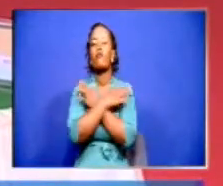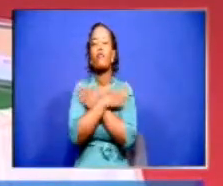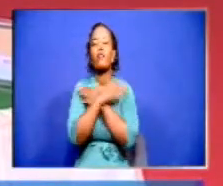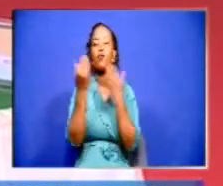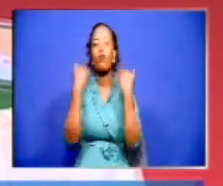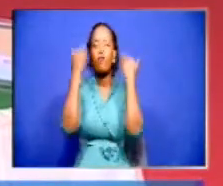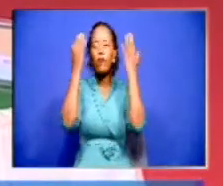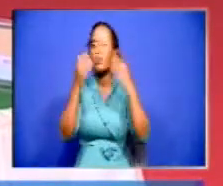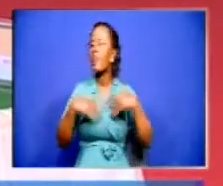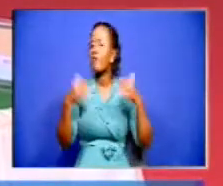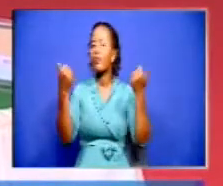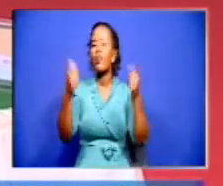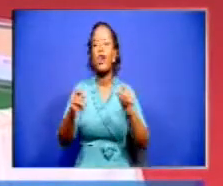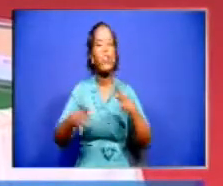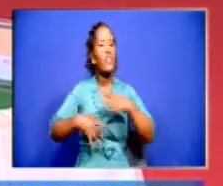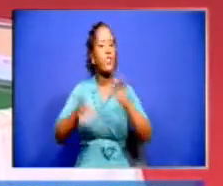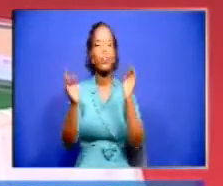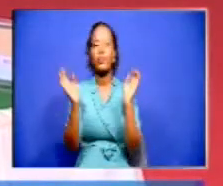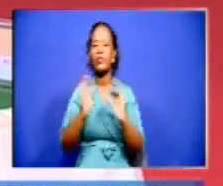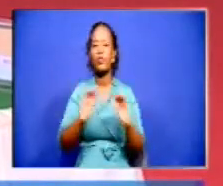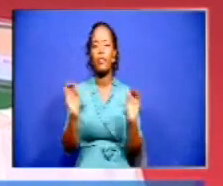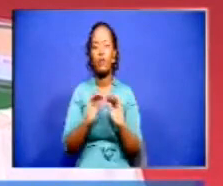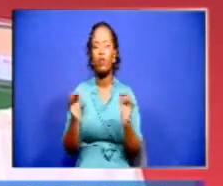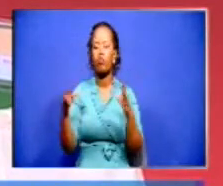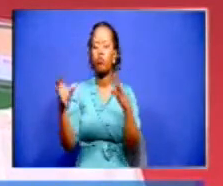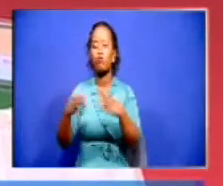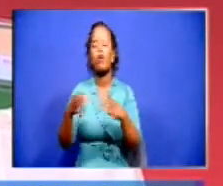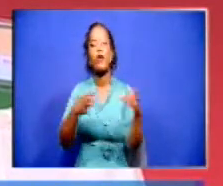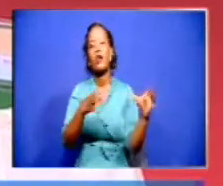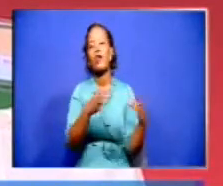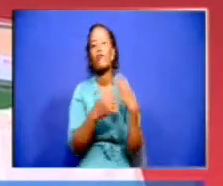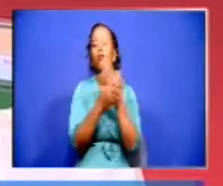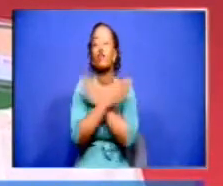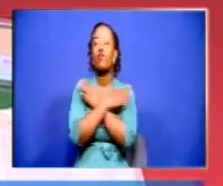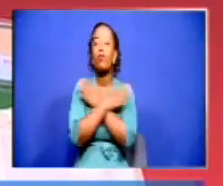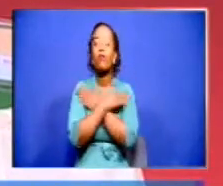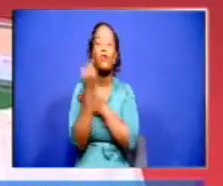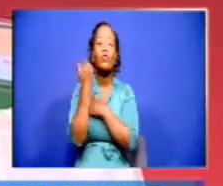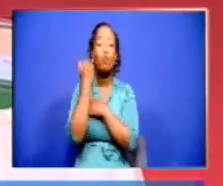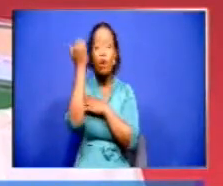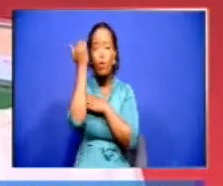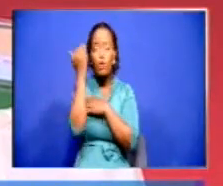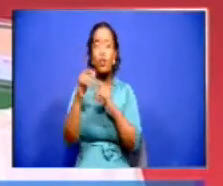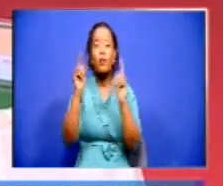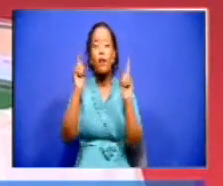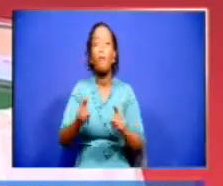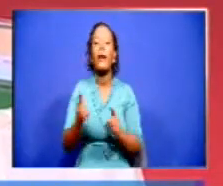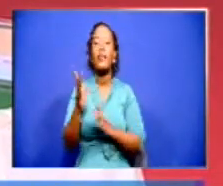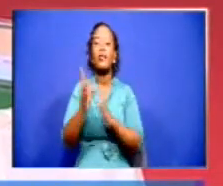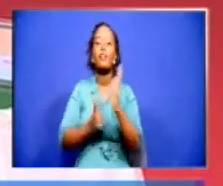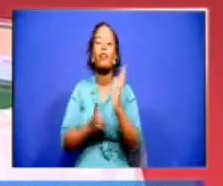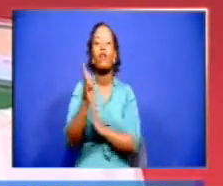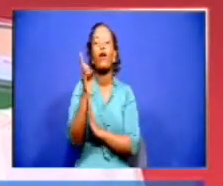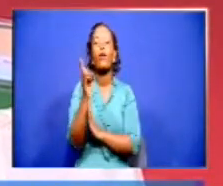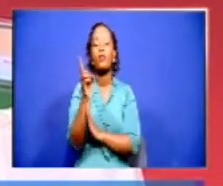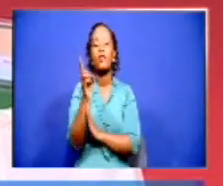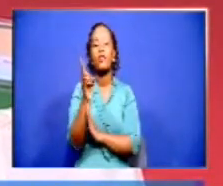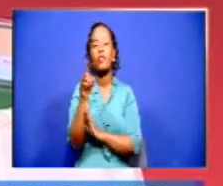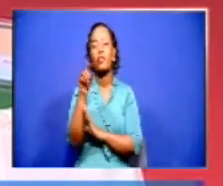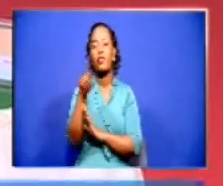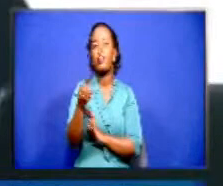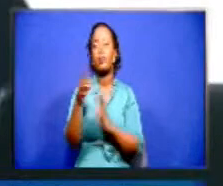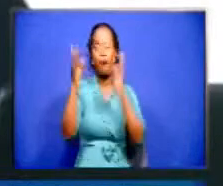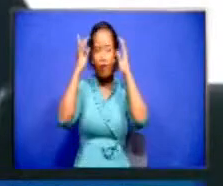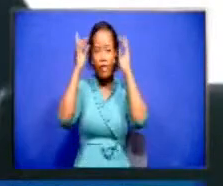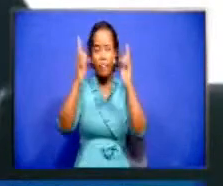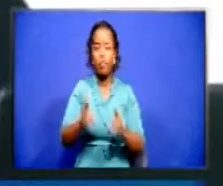not have any interest in the matter. The categorization of amicus curiae must now be developed in this in our